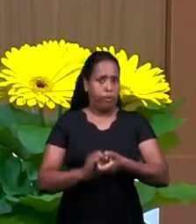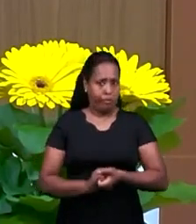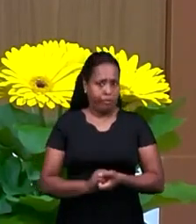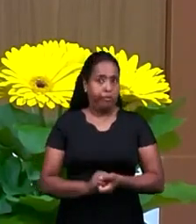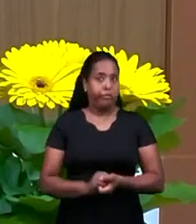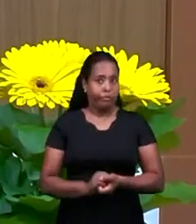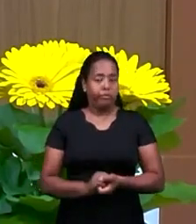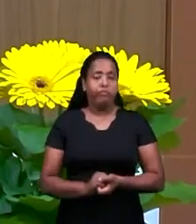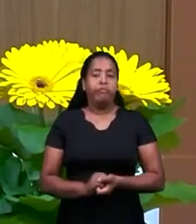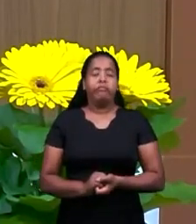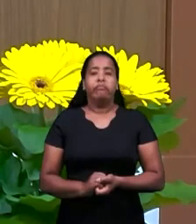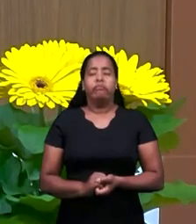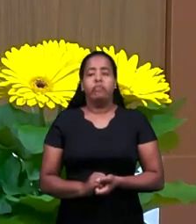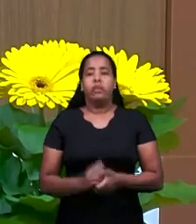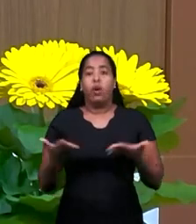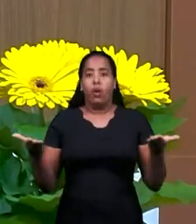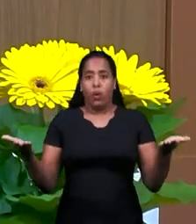today,